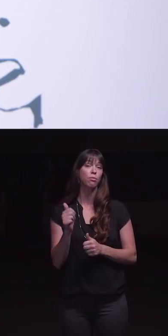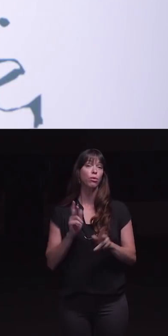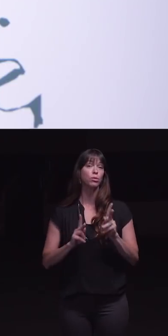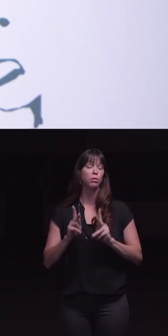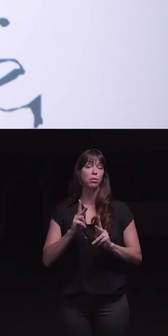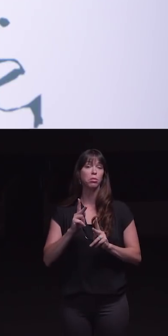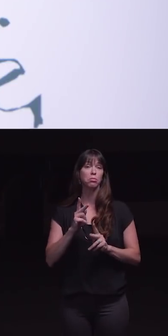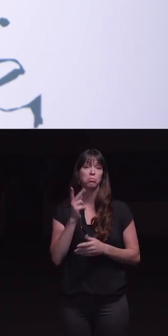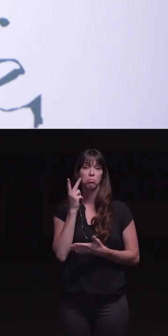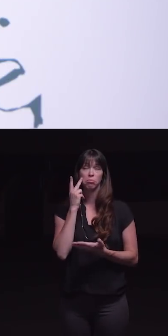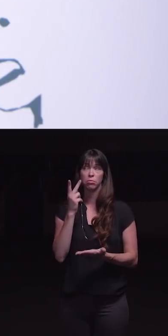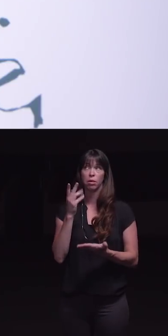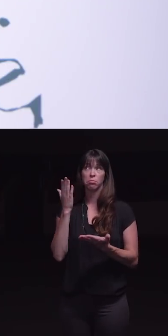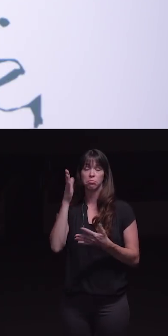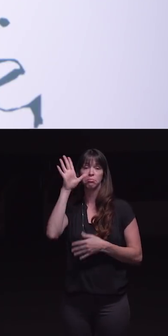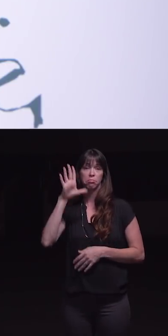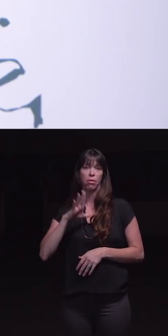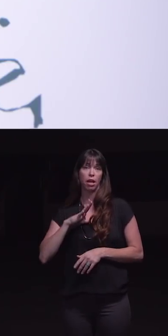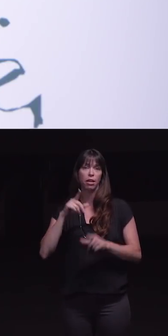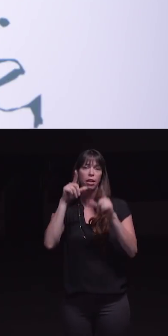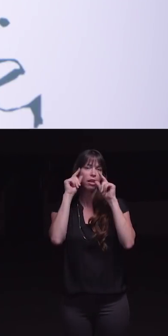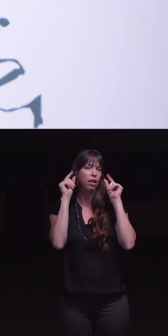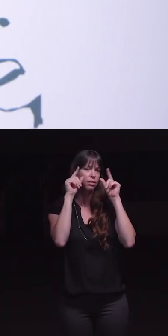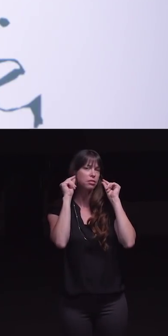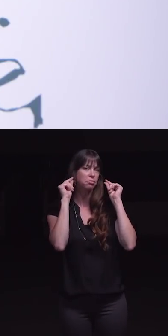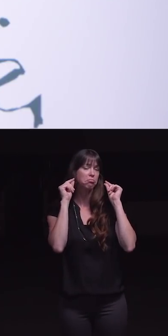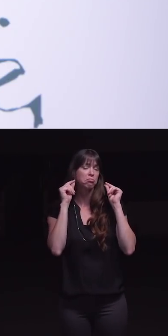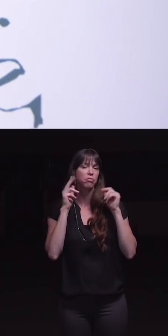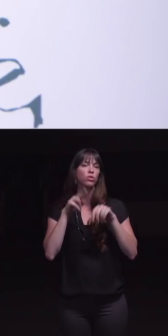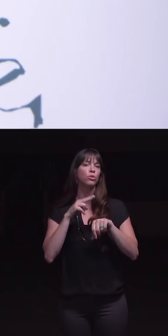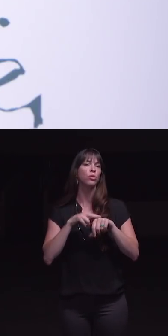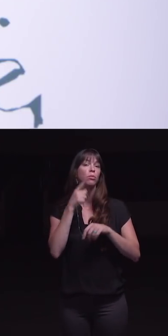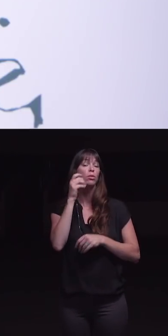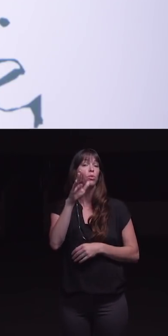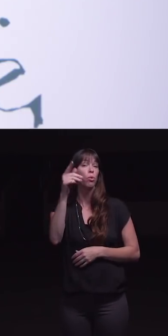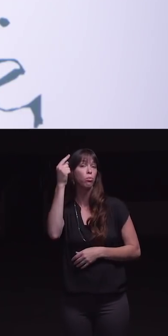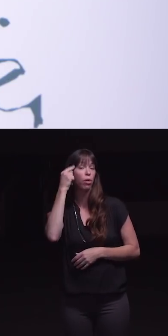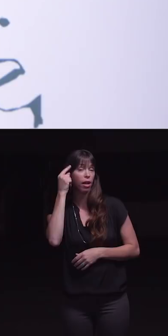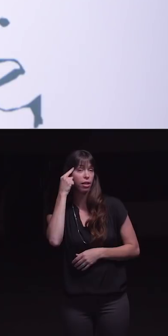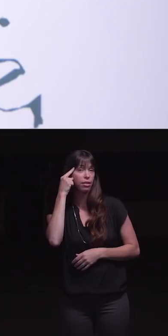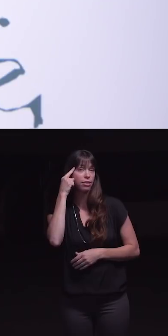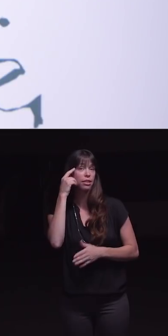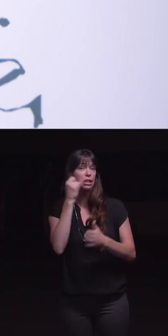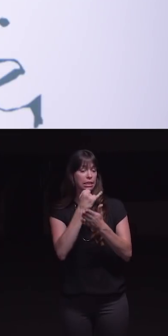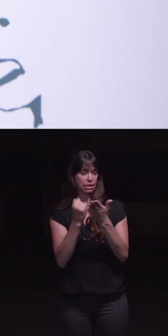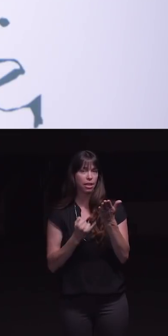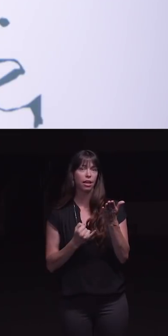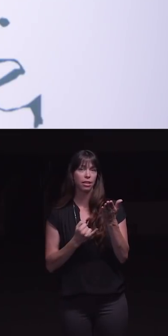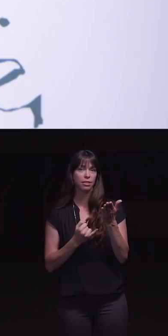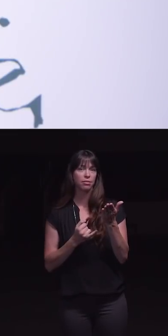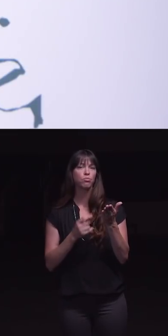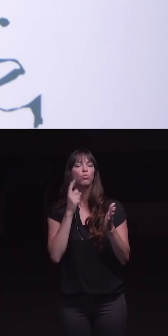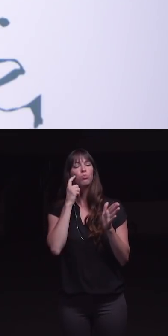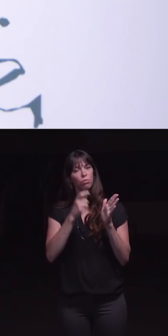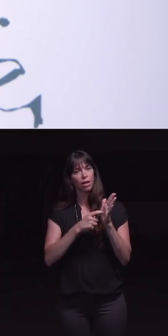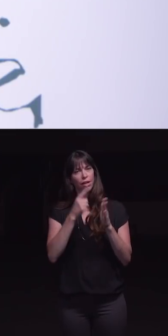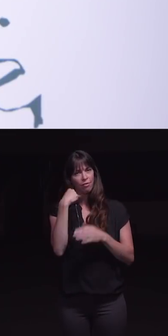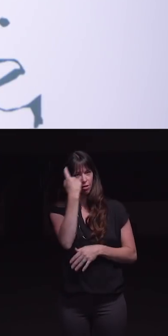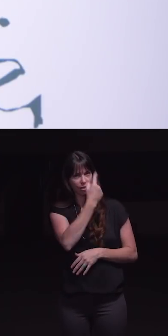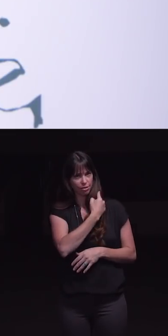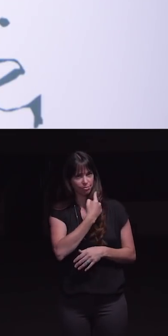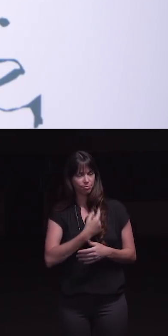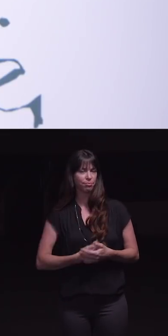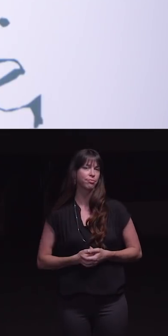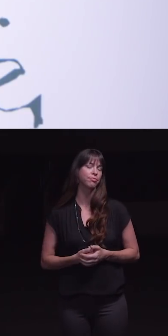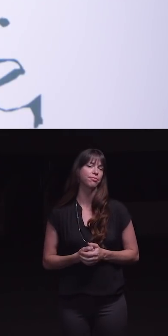Most people will see the silhouette of a man wearing glasses, which is natural because your brain is designed to recognize